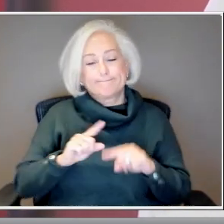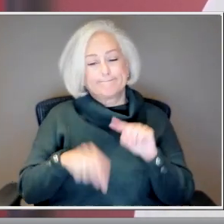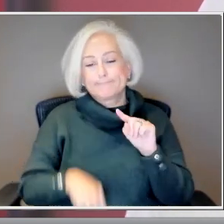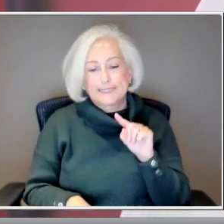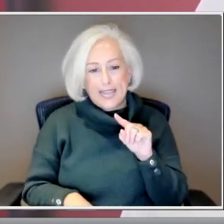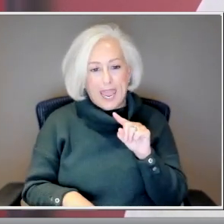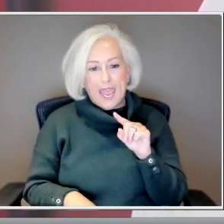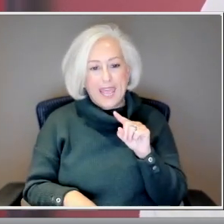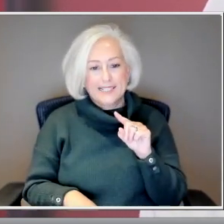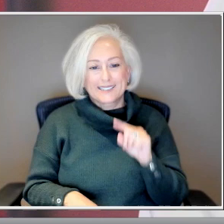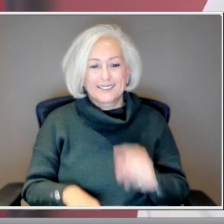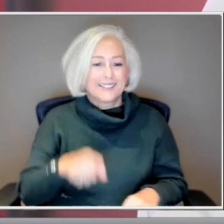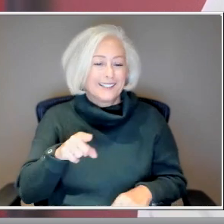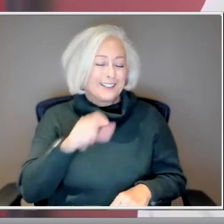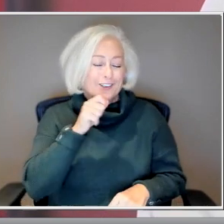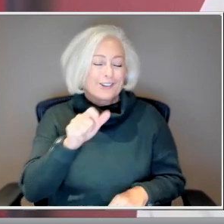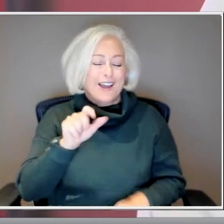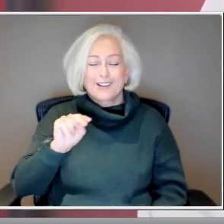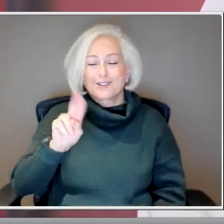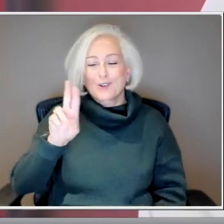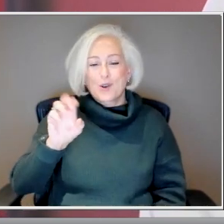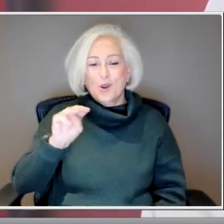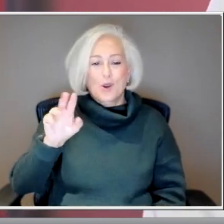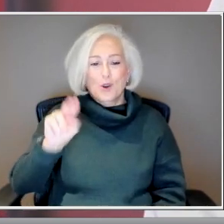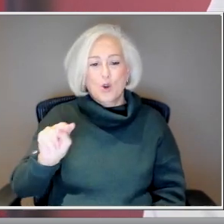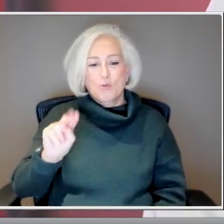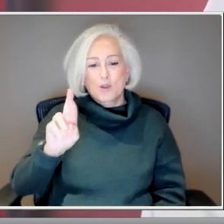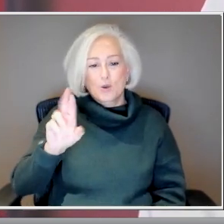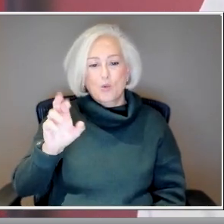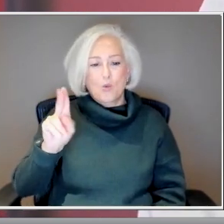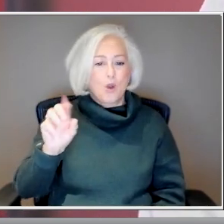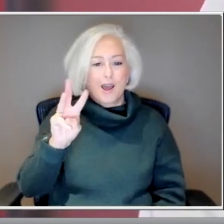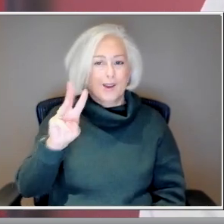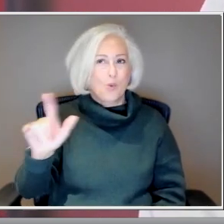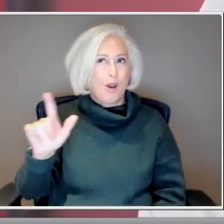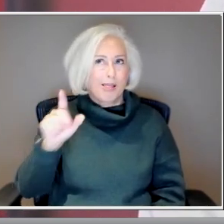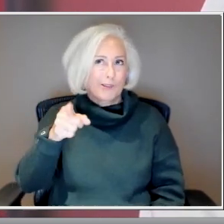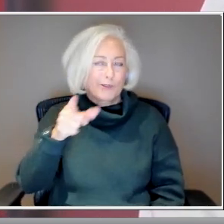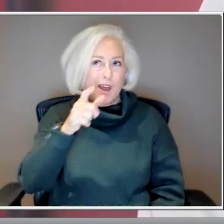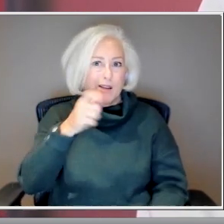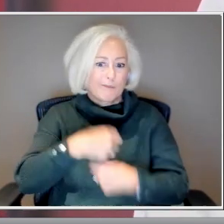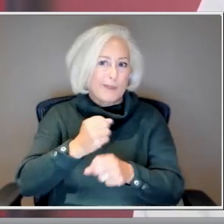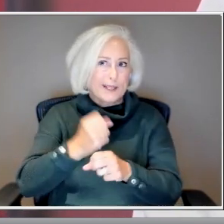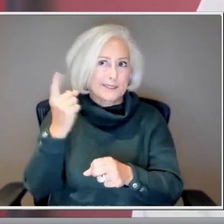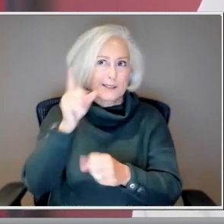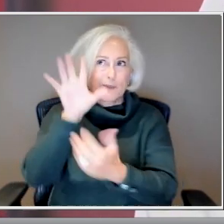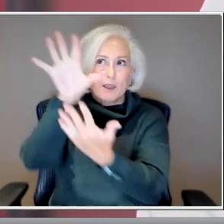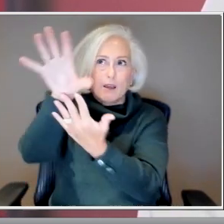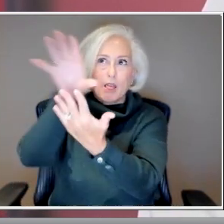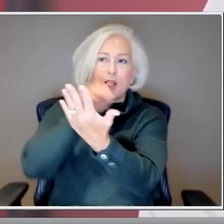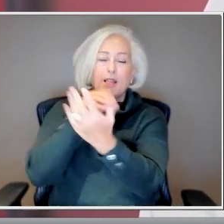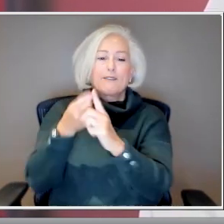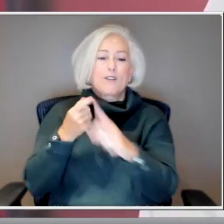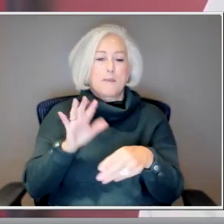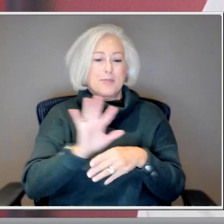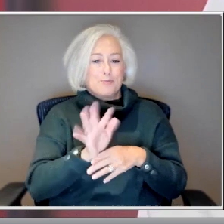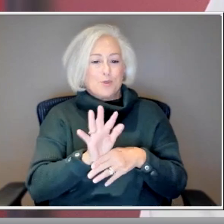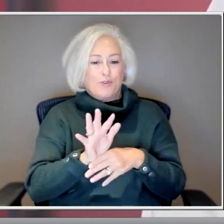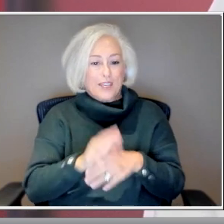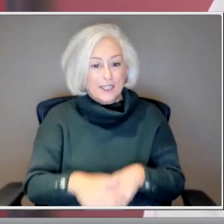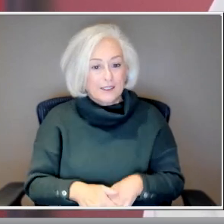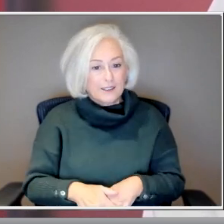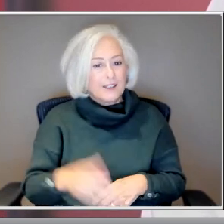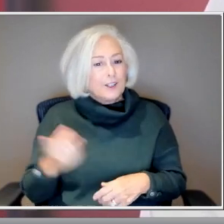Rockwell and try to recreate something that's just kind of out in the movies. You probably need to do something more realistic and just try to decompress and